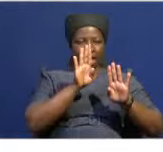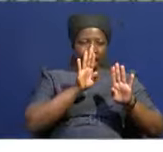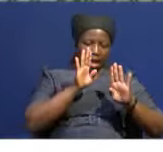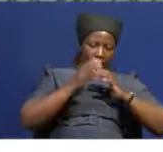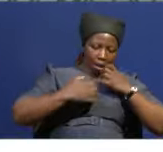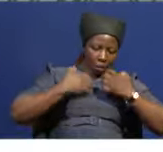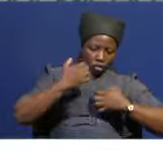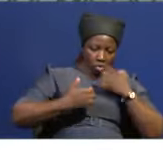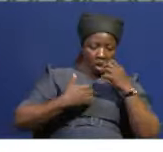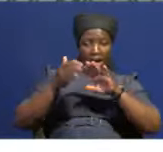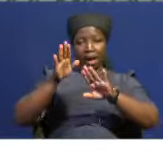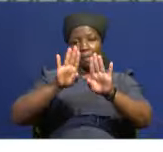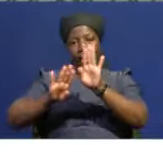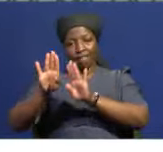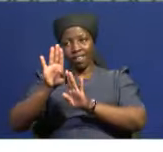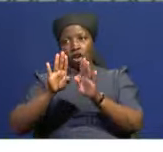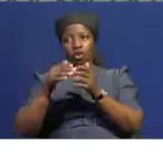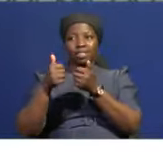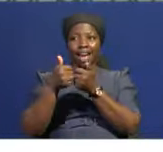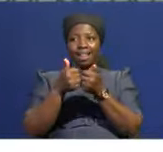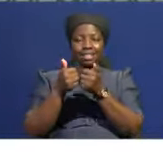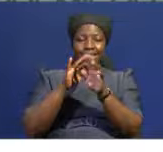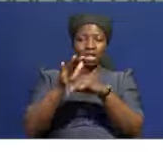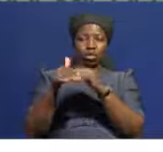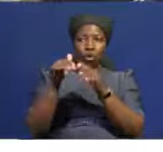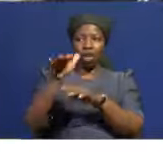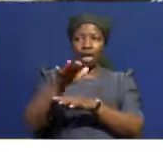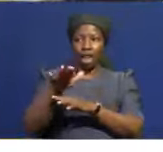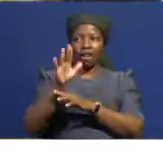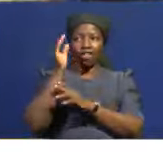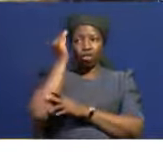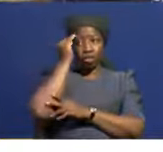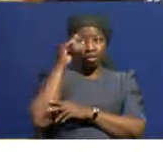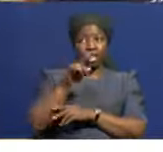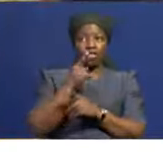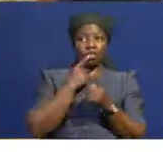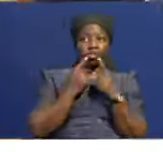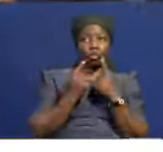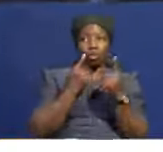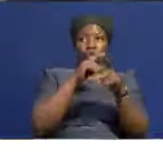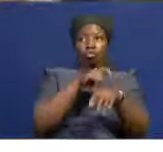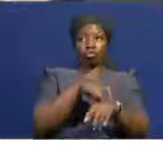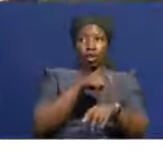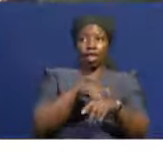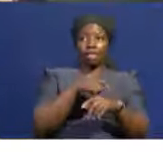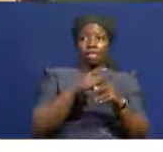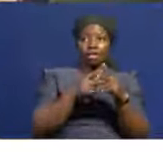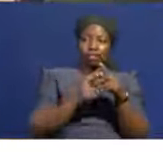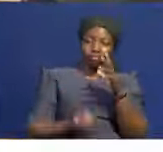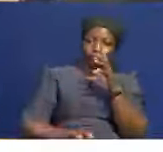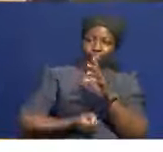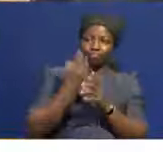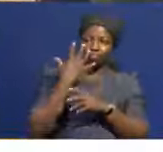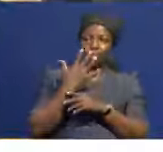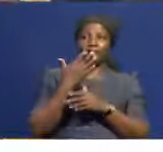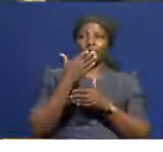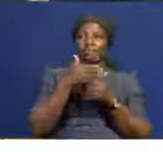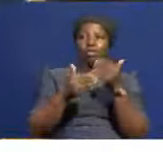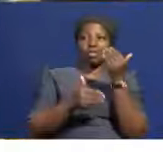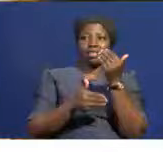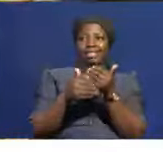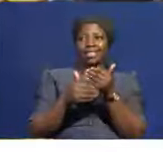education. The spouse of the Prime Cabinet Secretary made this remarks during the groundbreaking construction and renovation